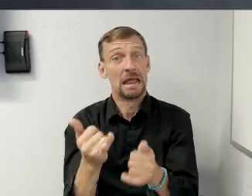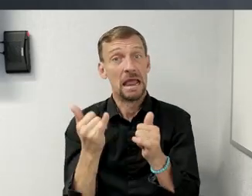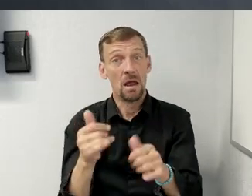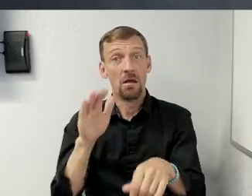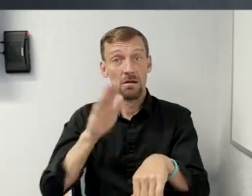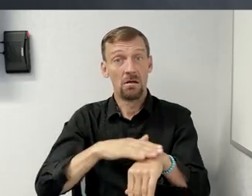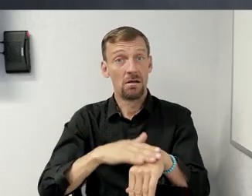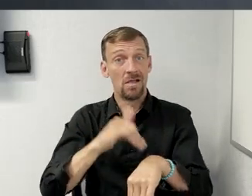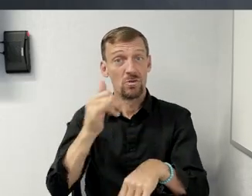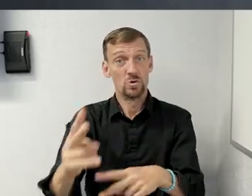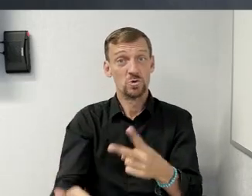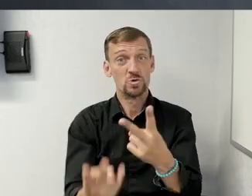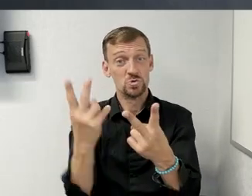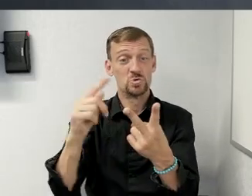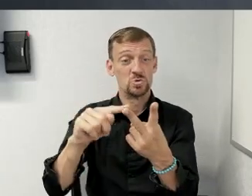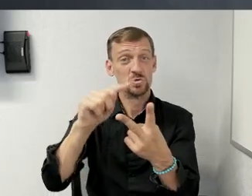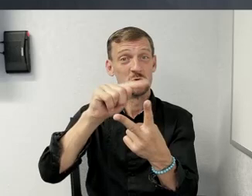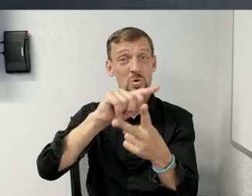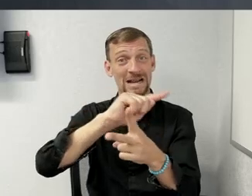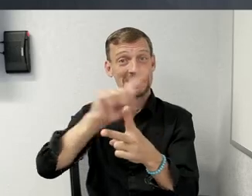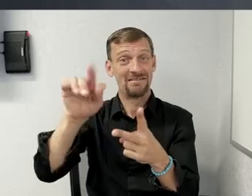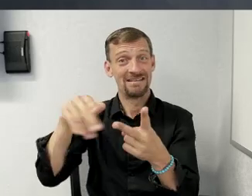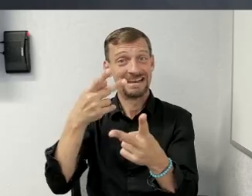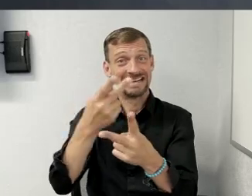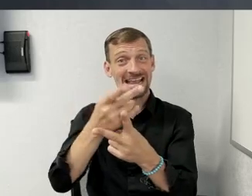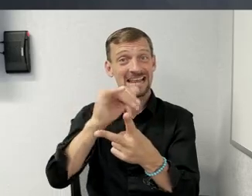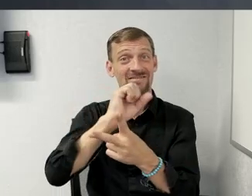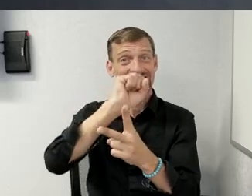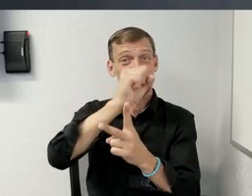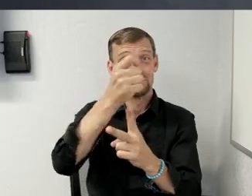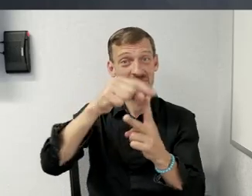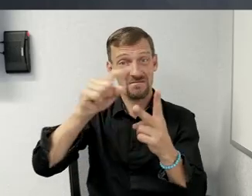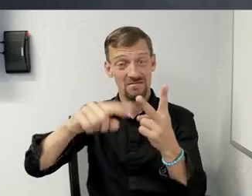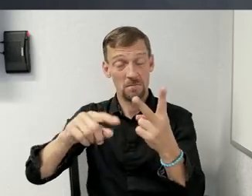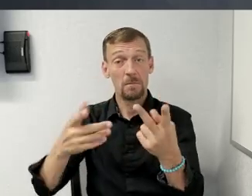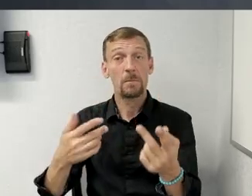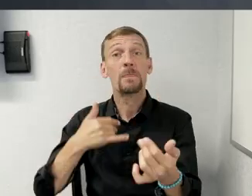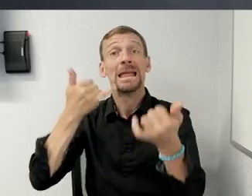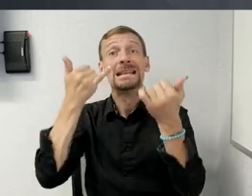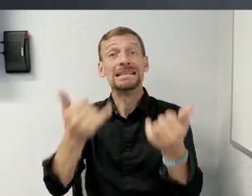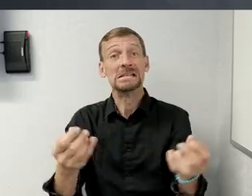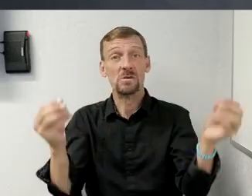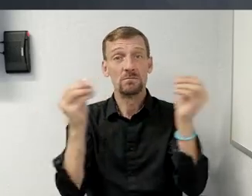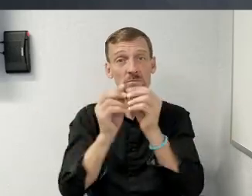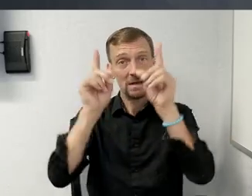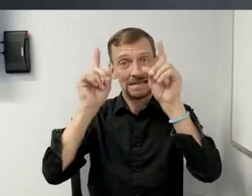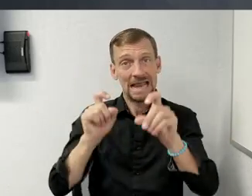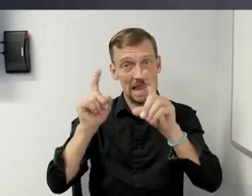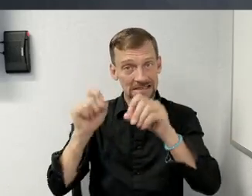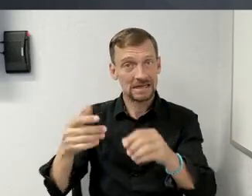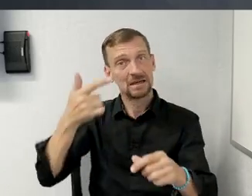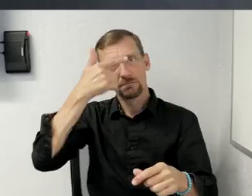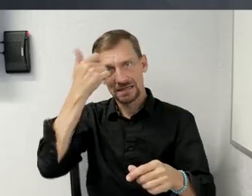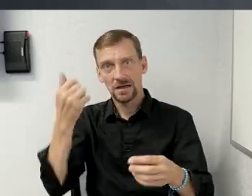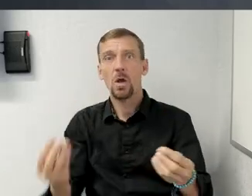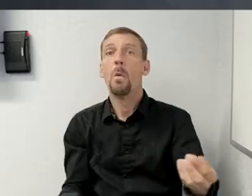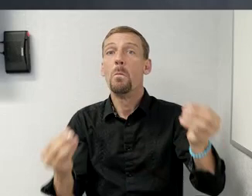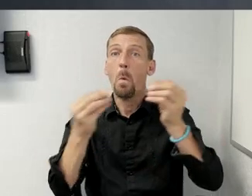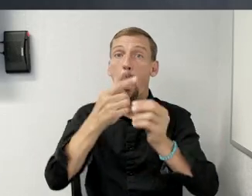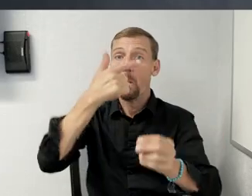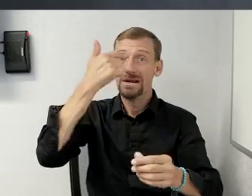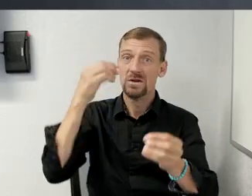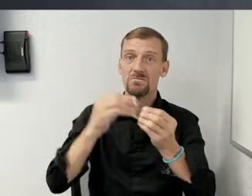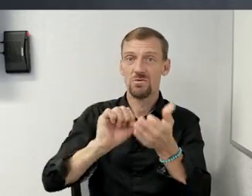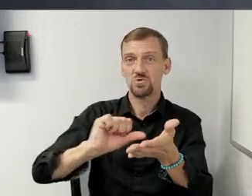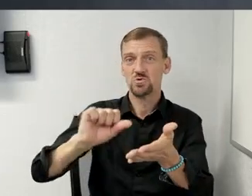those two platforms. So we are starting obviously to use more now that we're testing surgical patients and endoscopic